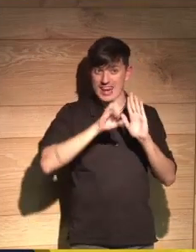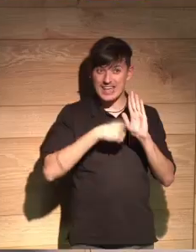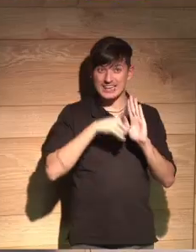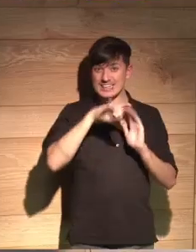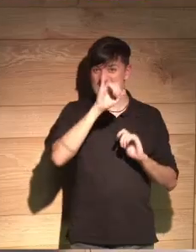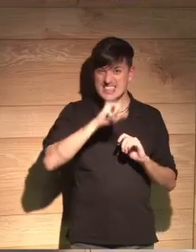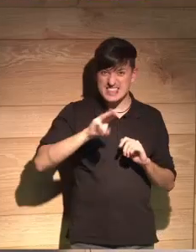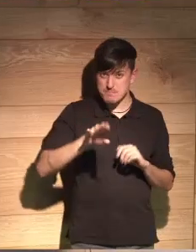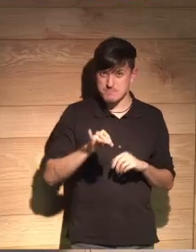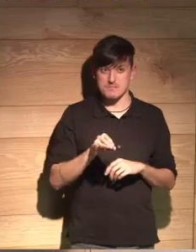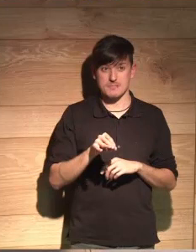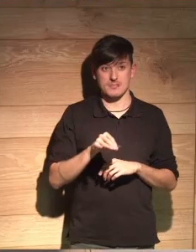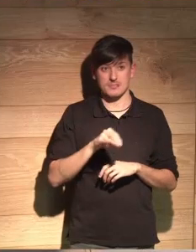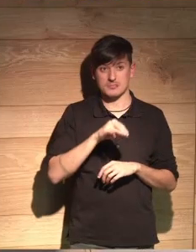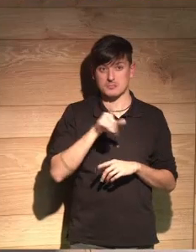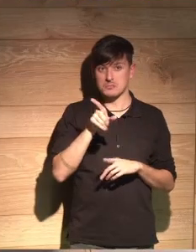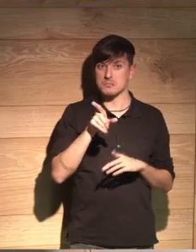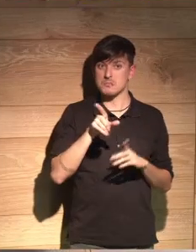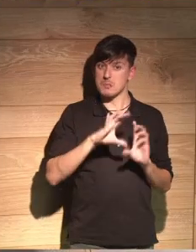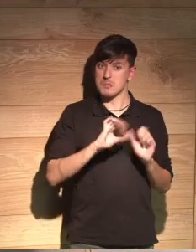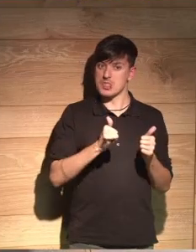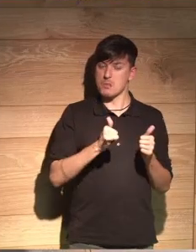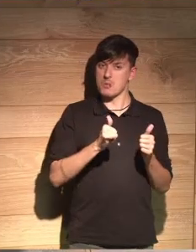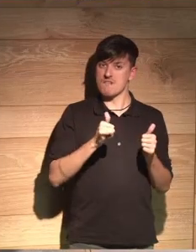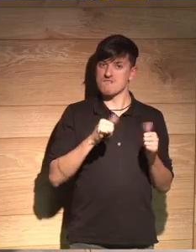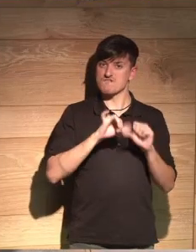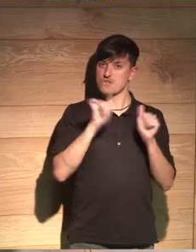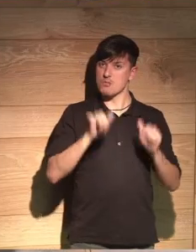about the Zip law. And this paper starts